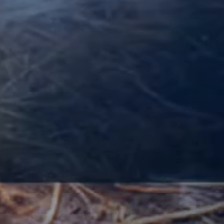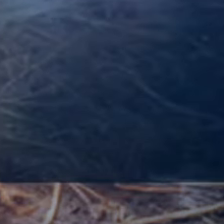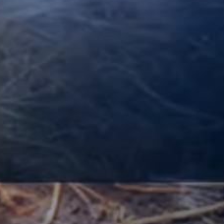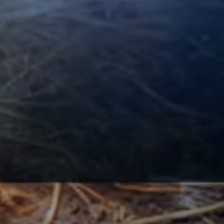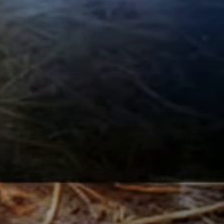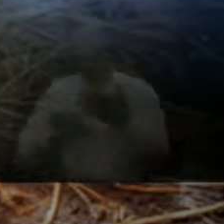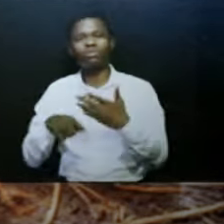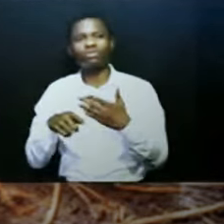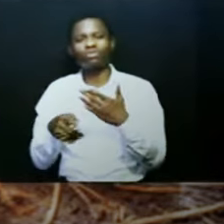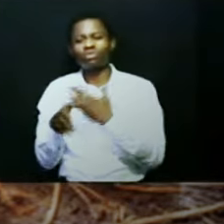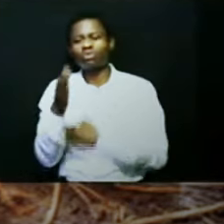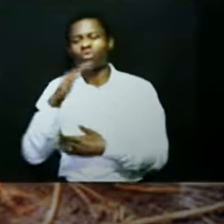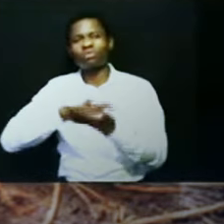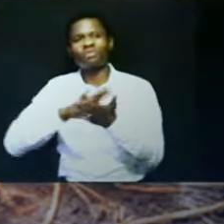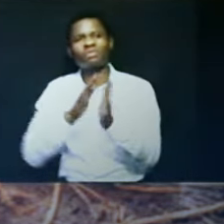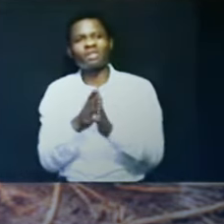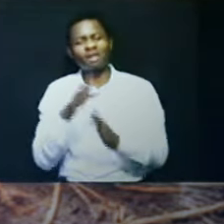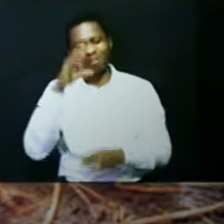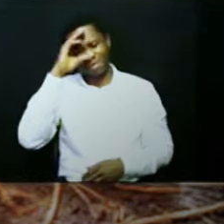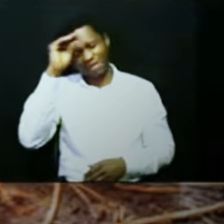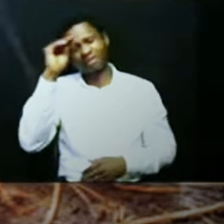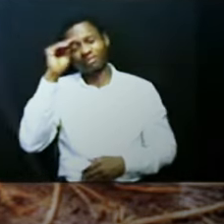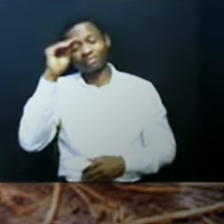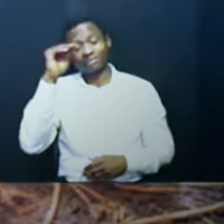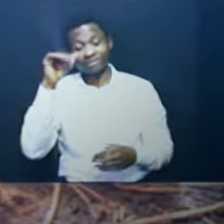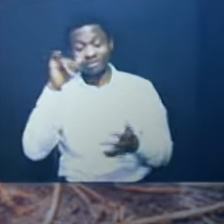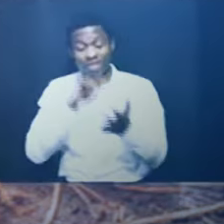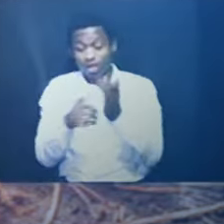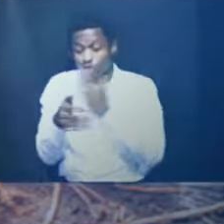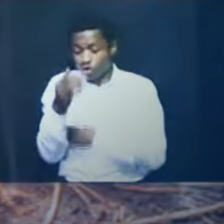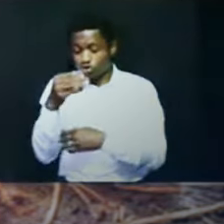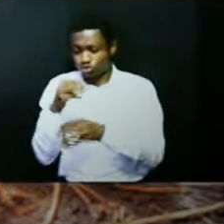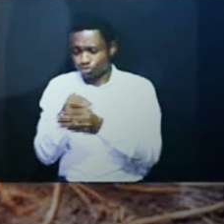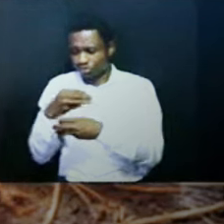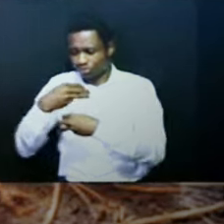That God becoming, God incarnating in Jesus. So